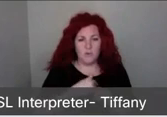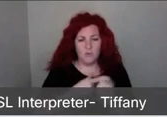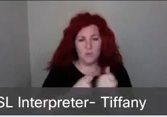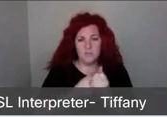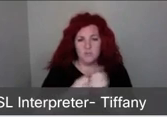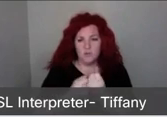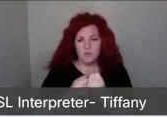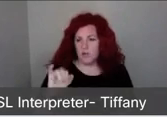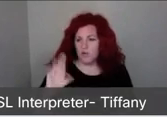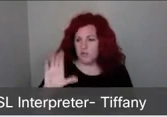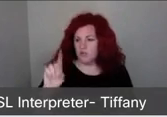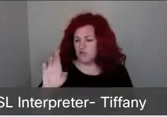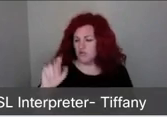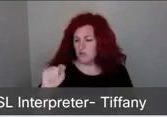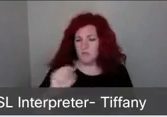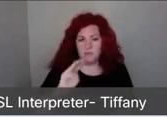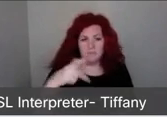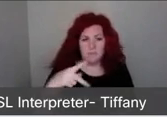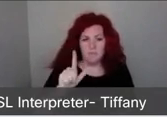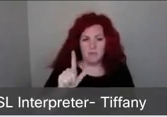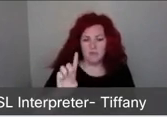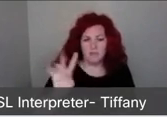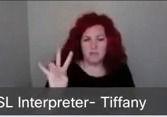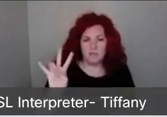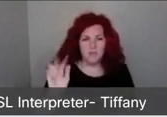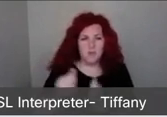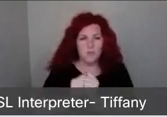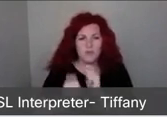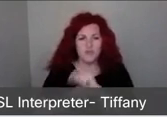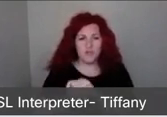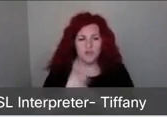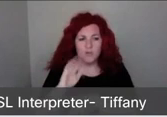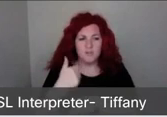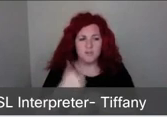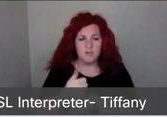IRC draft map LD7 with changes that will establish a rural voice.